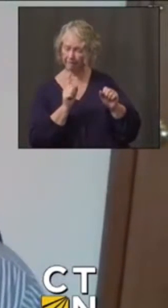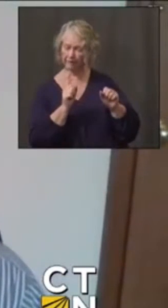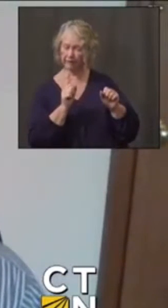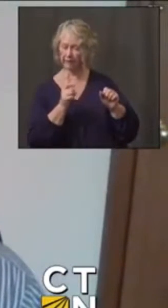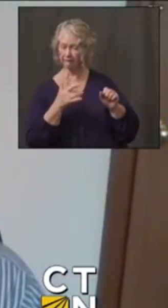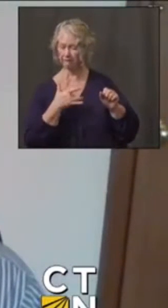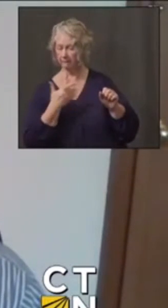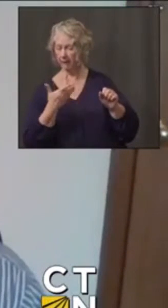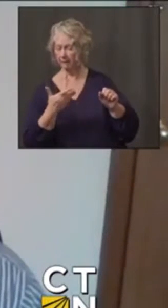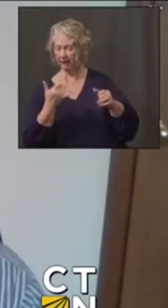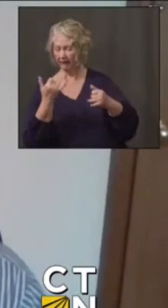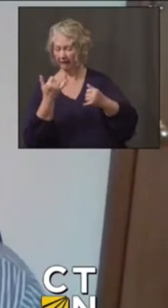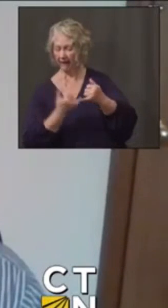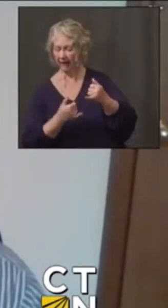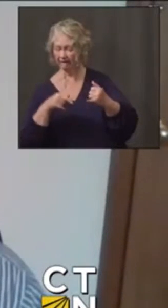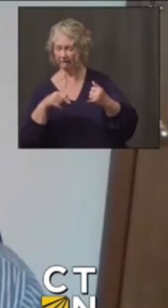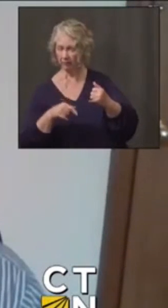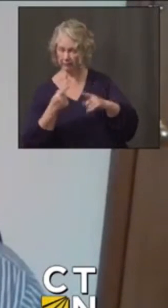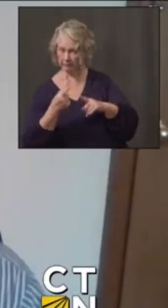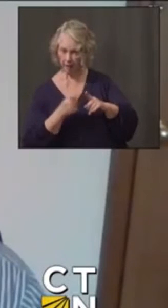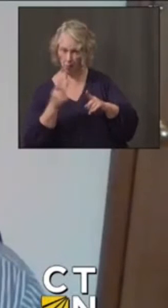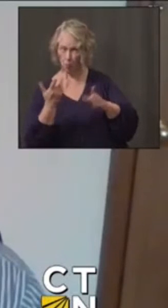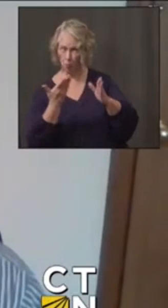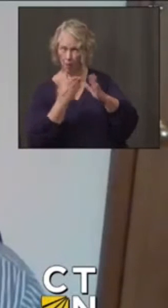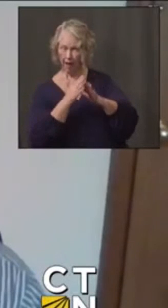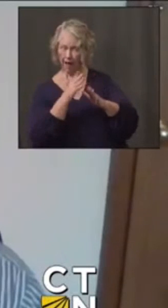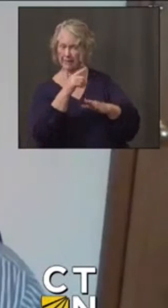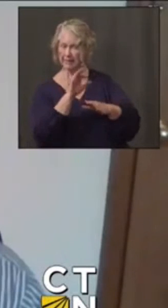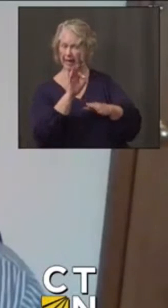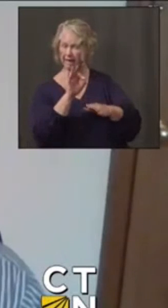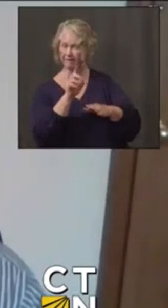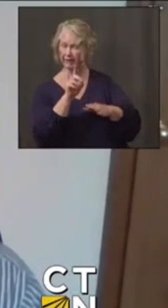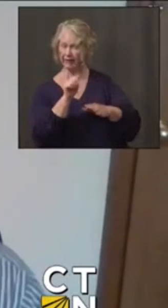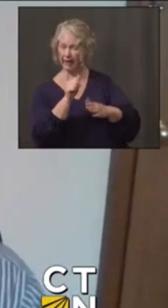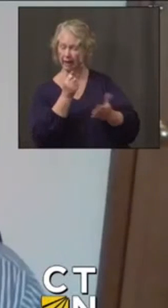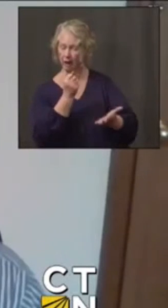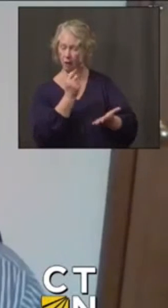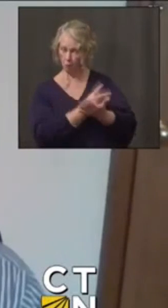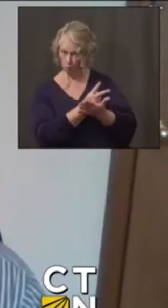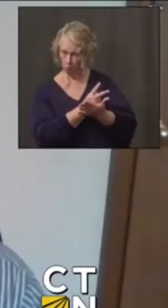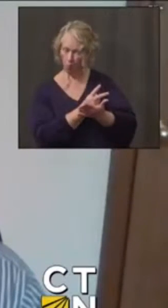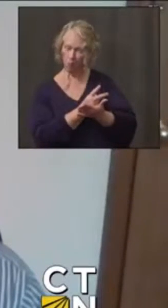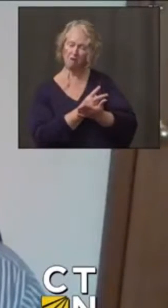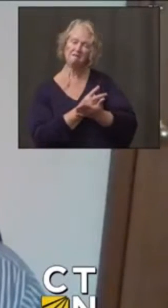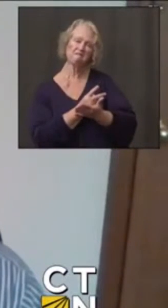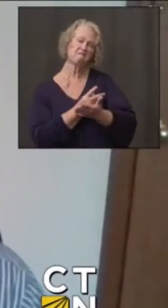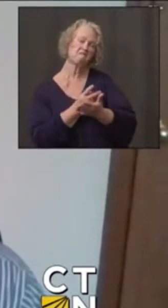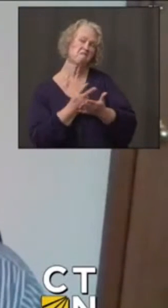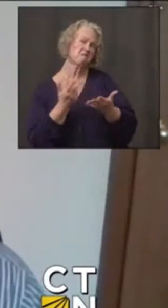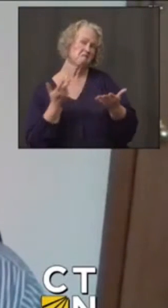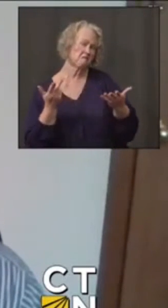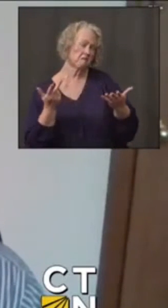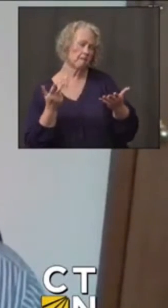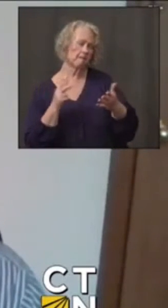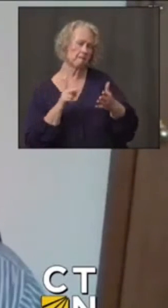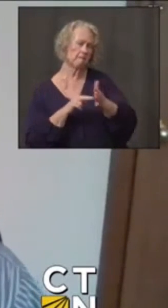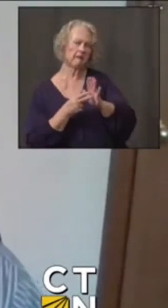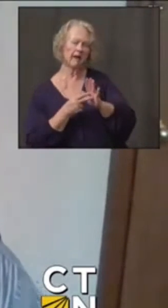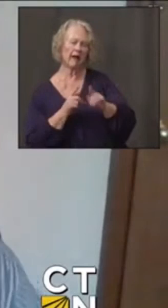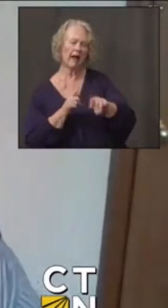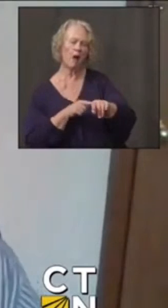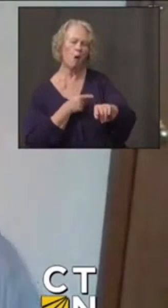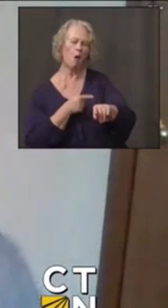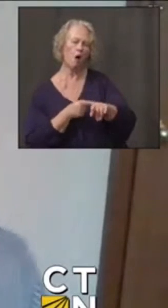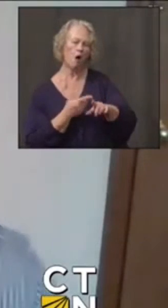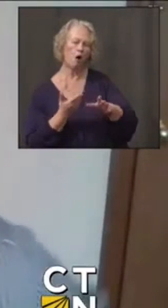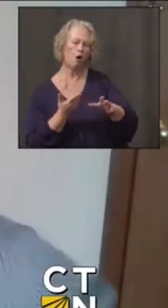this month FDA approval. What type of a turnaround is that, and how long, even for something